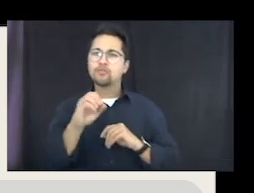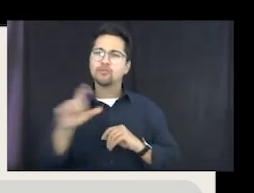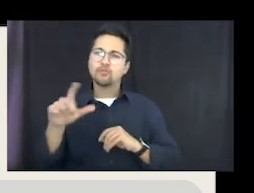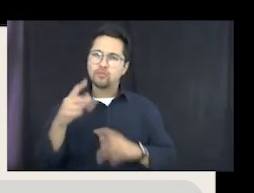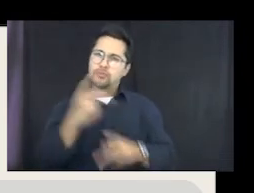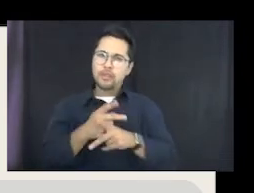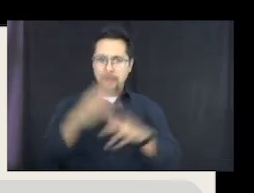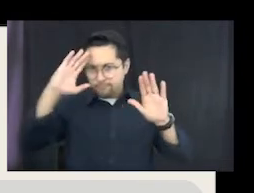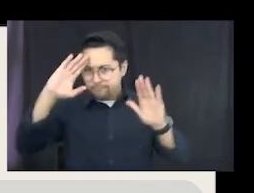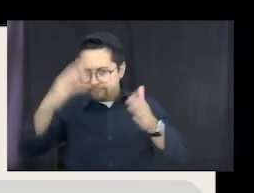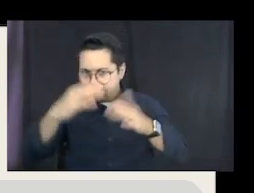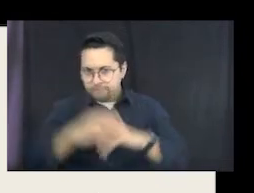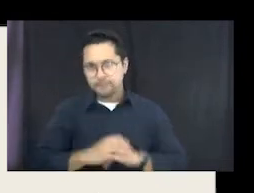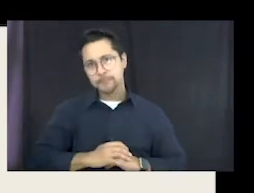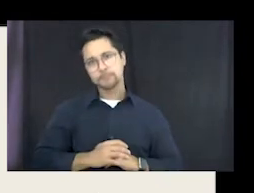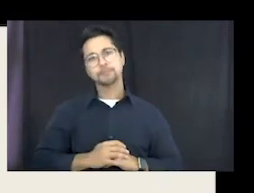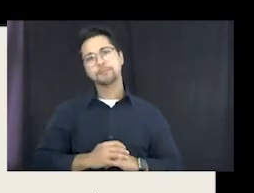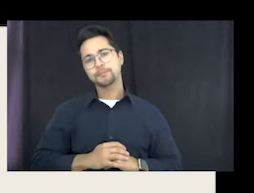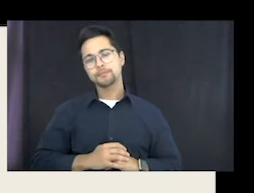task?